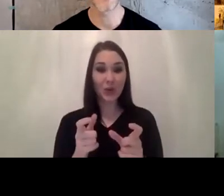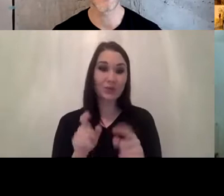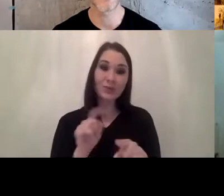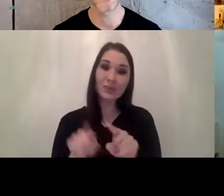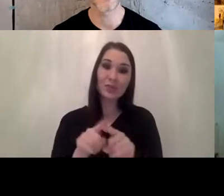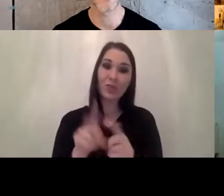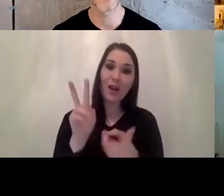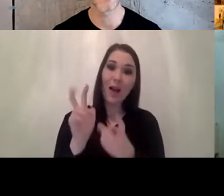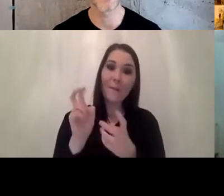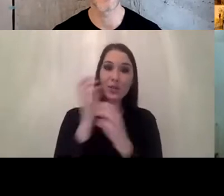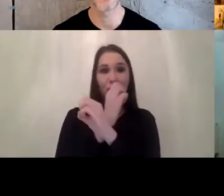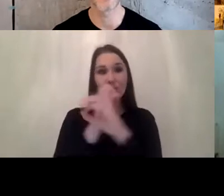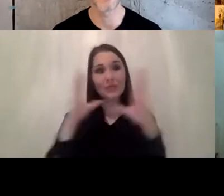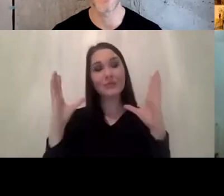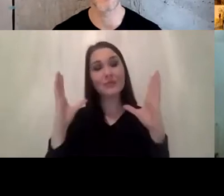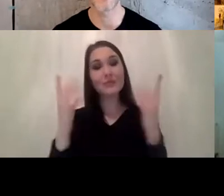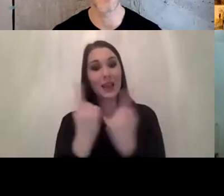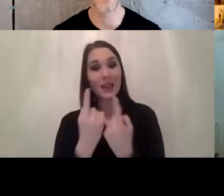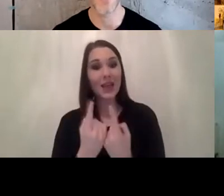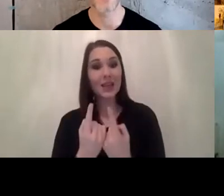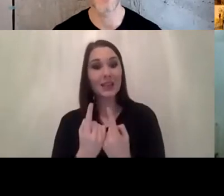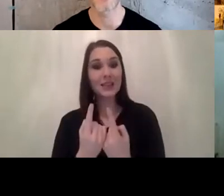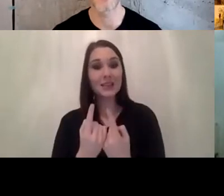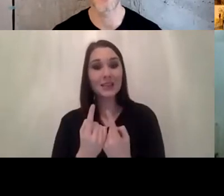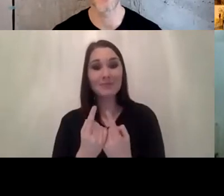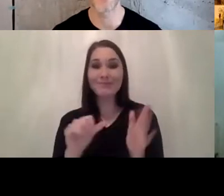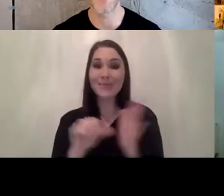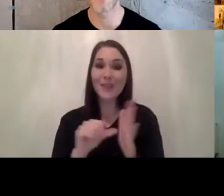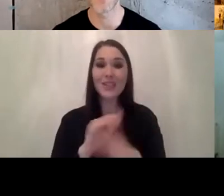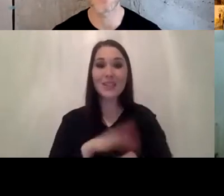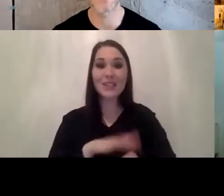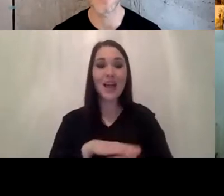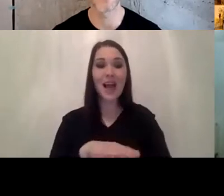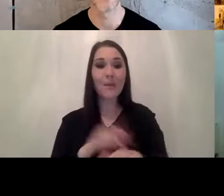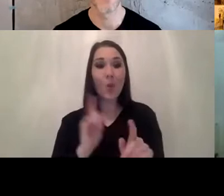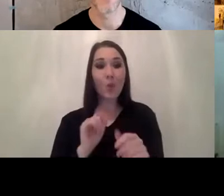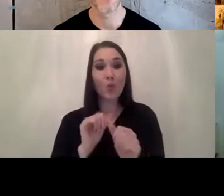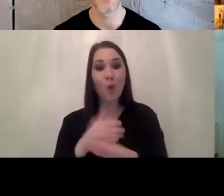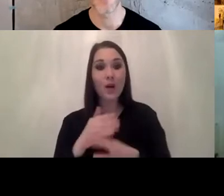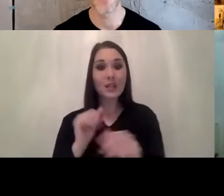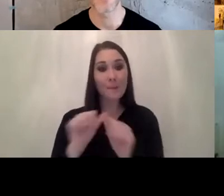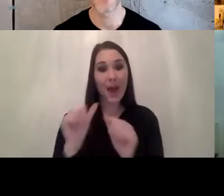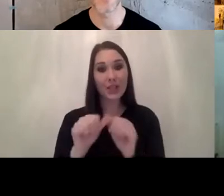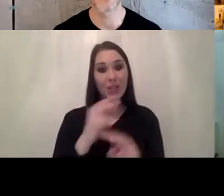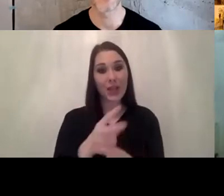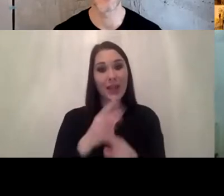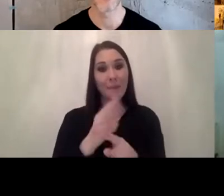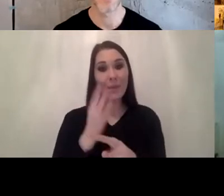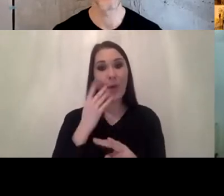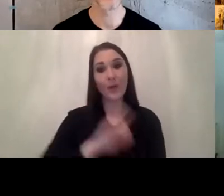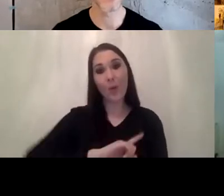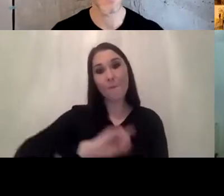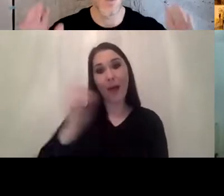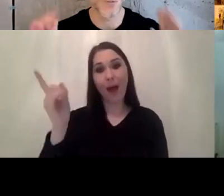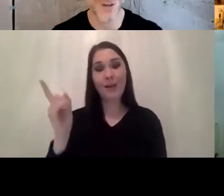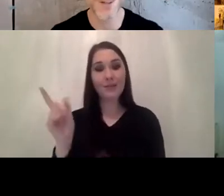the things that in this very, very rough time, the things that started to work better that we want to keep when we go back. And I